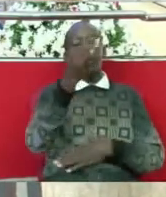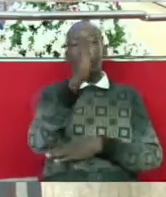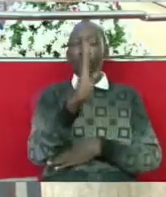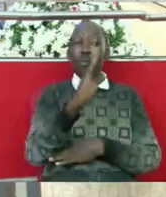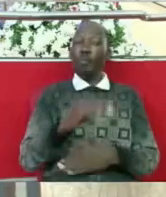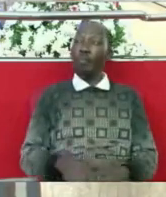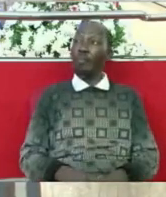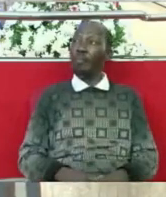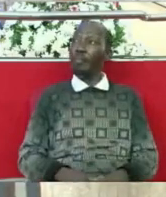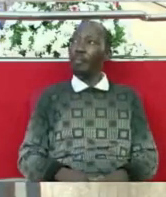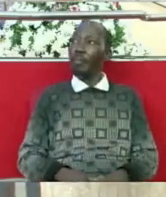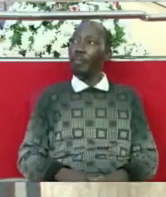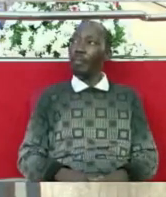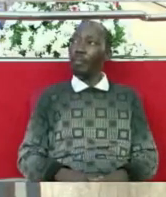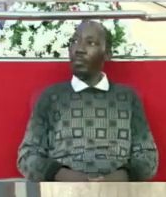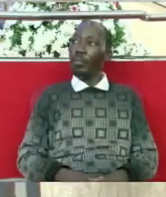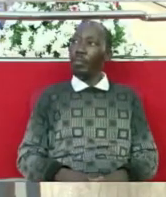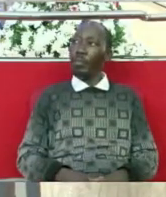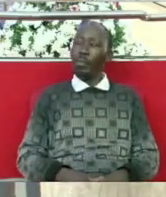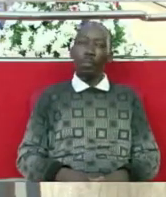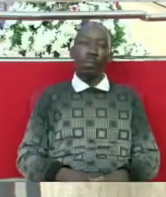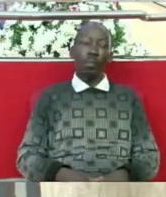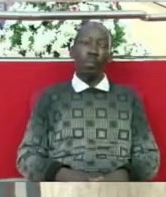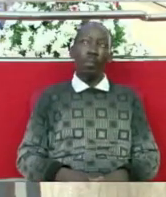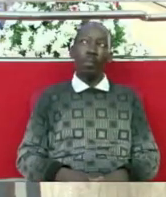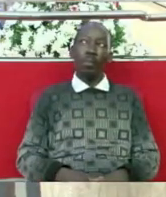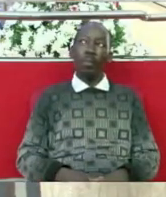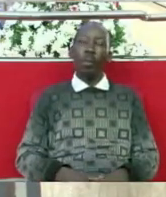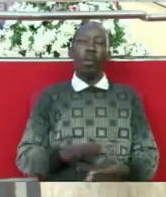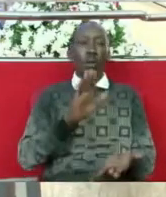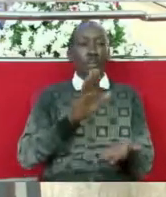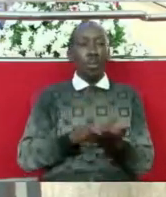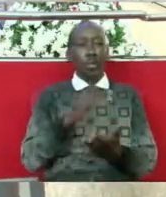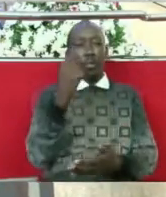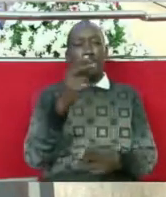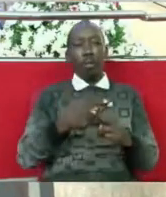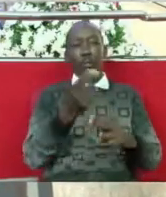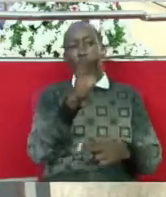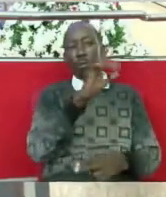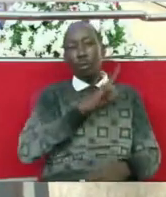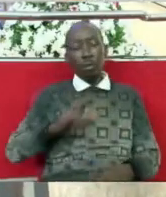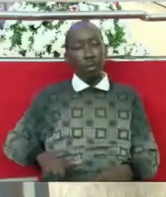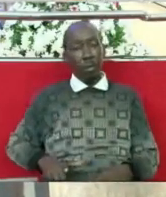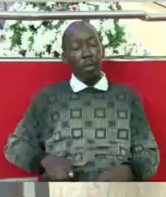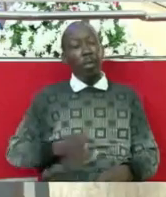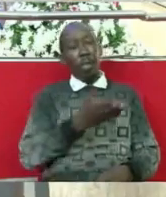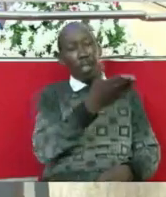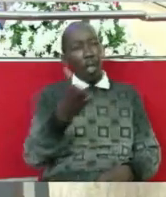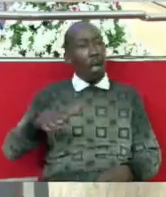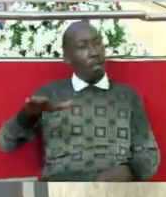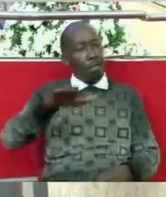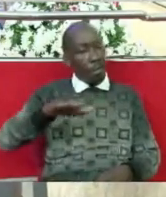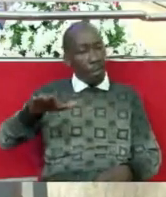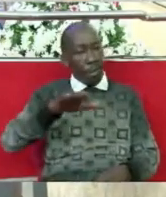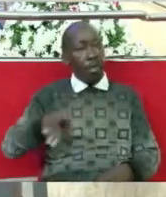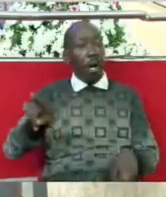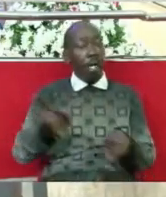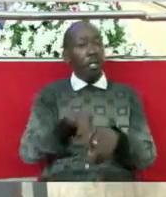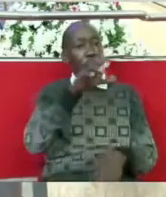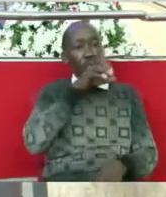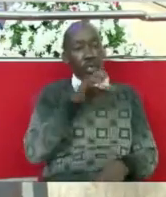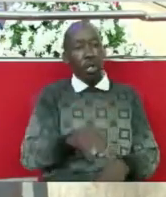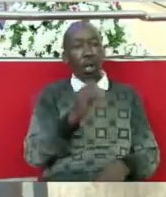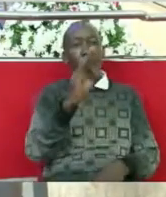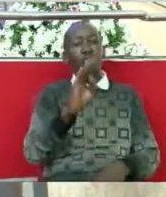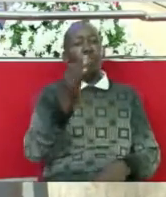the son of God. Praise, respect yourself, child of God. Praise the name of the Lord. There are places that as a child of God you